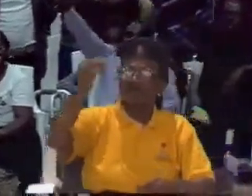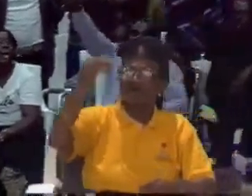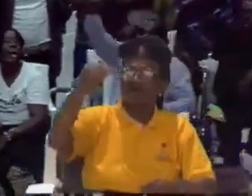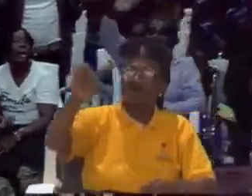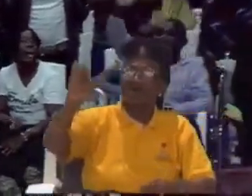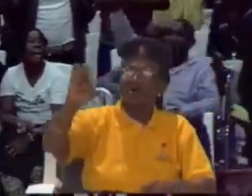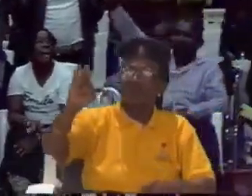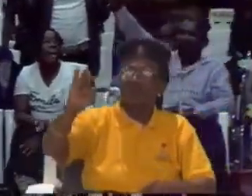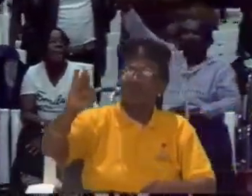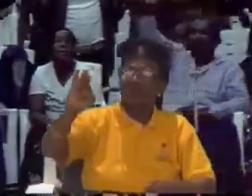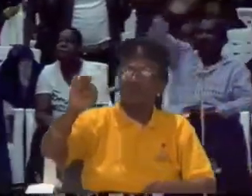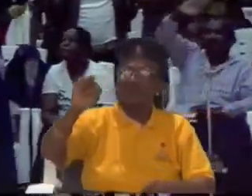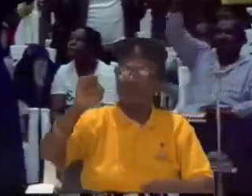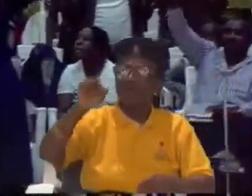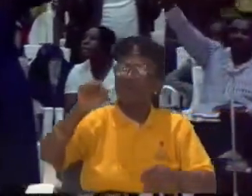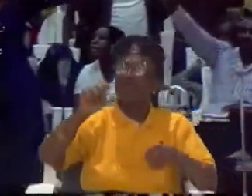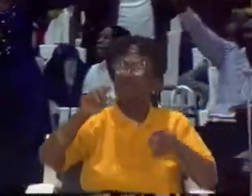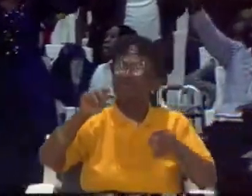And